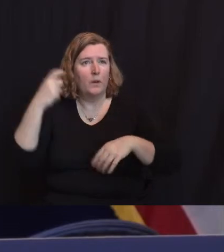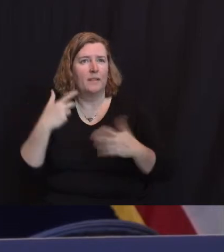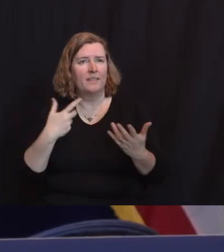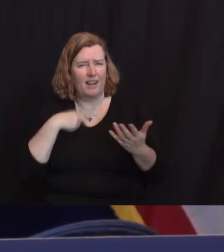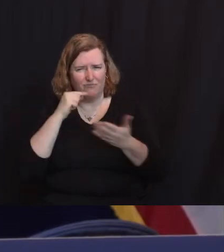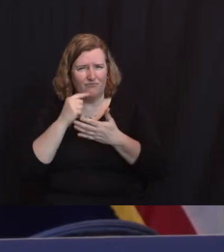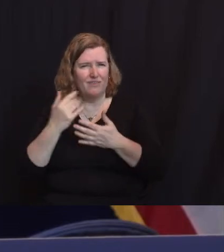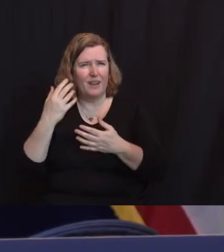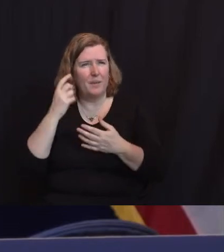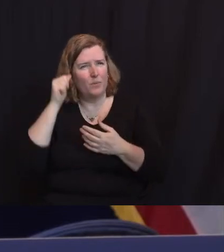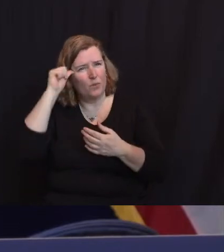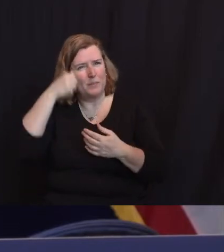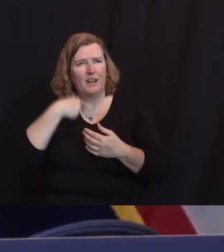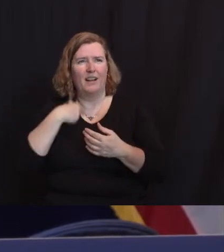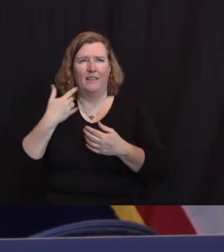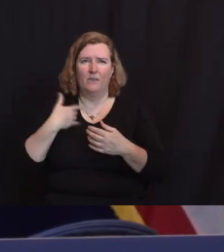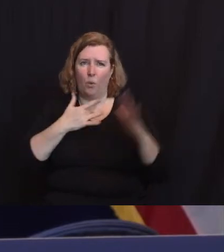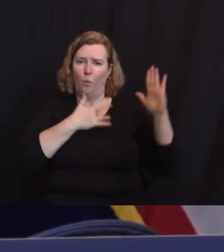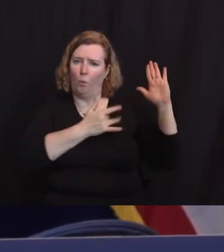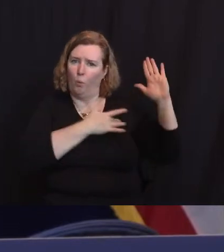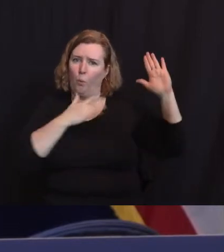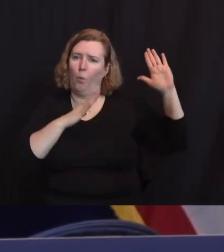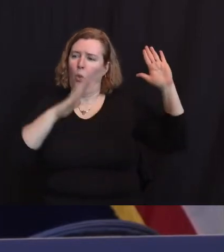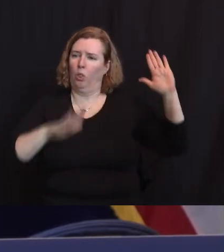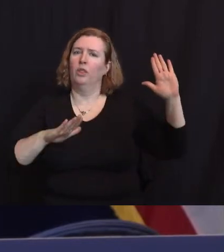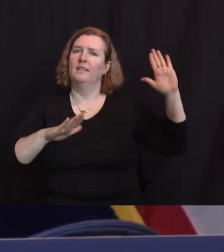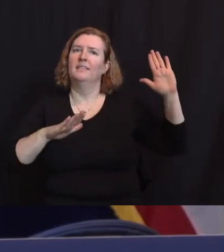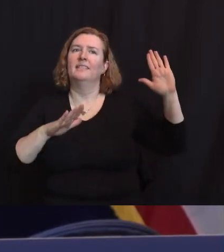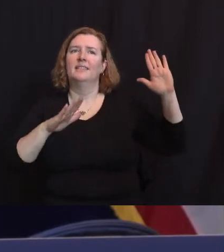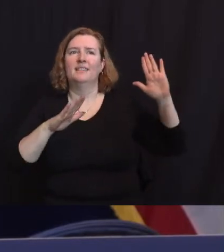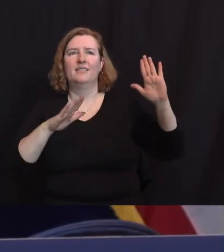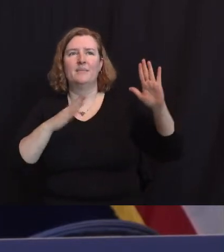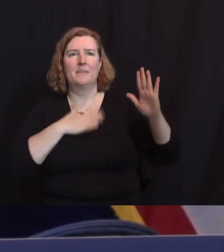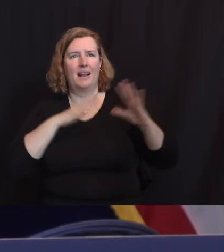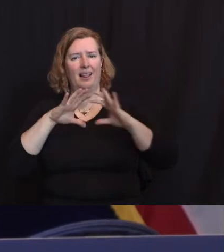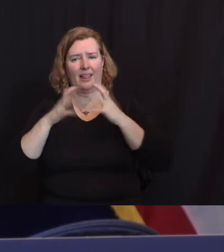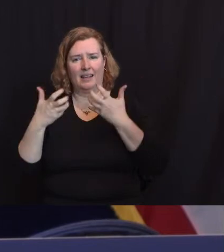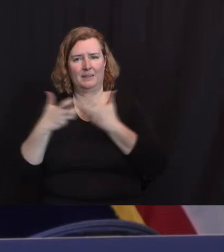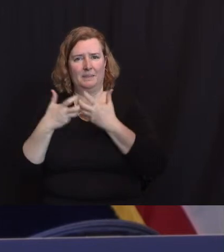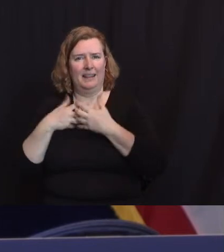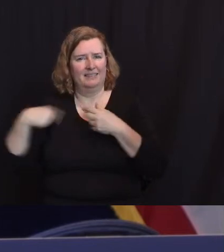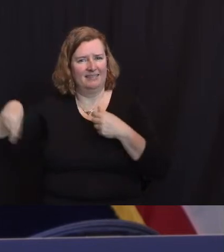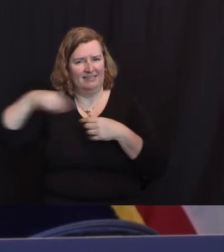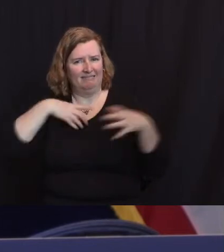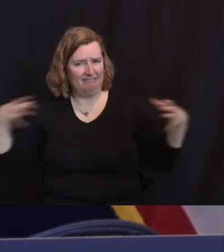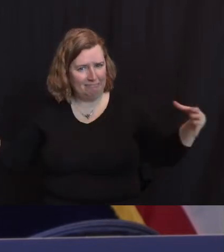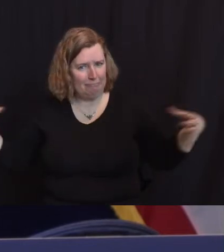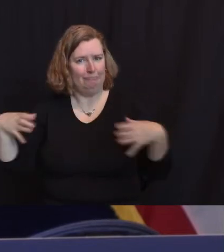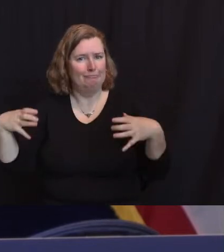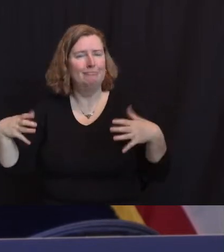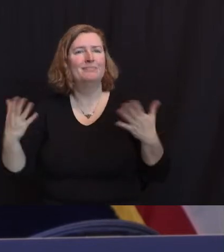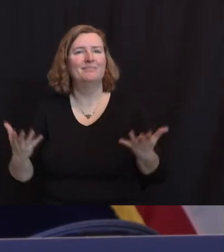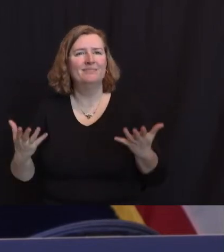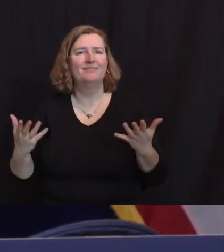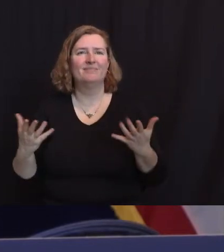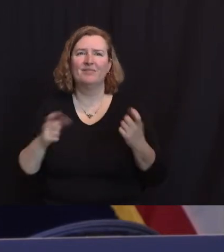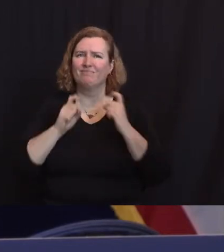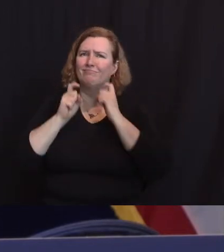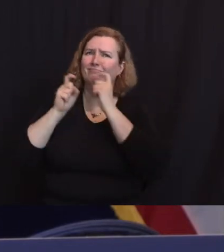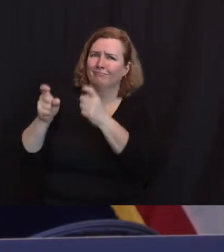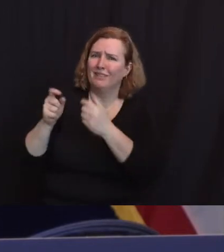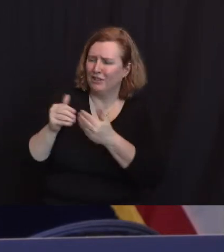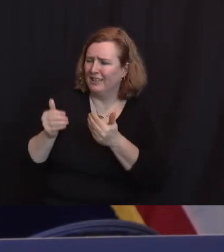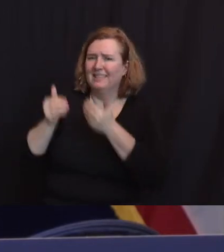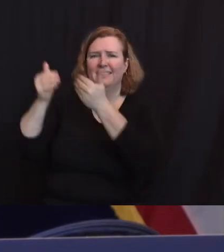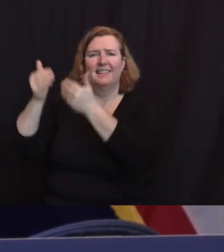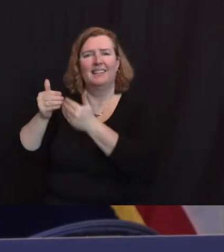94 classmates, but here we are, hoping to pass on that baton of service to those throughout New Jersey